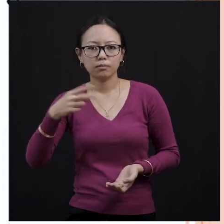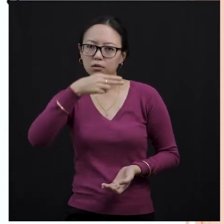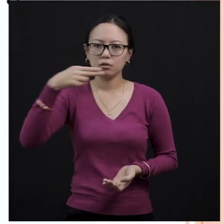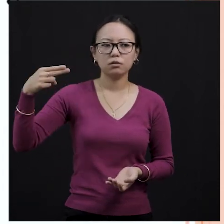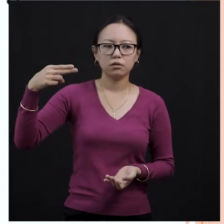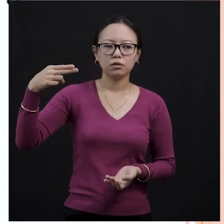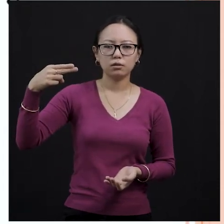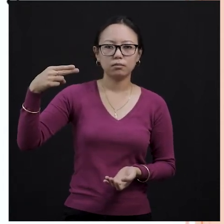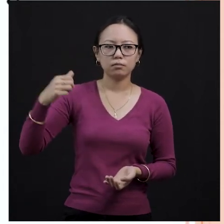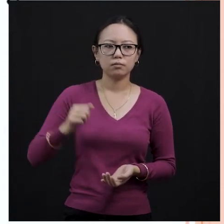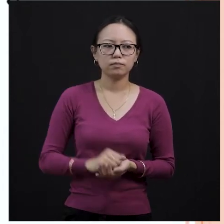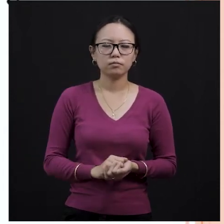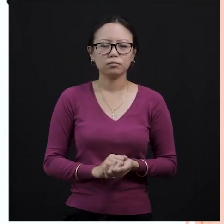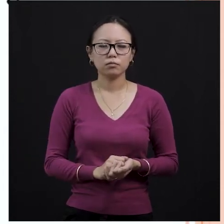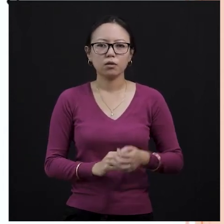EIGHT,